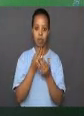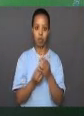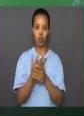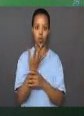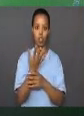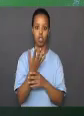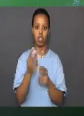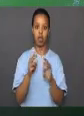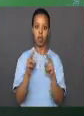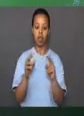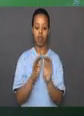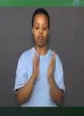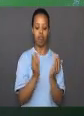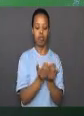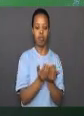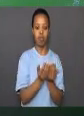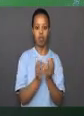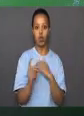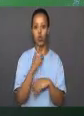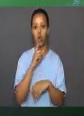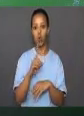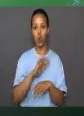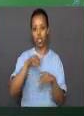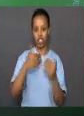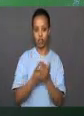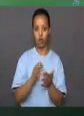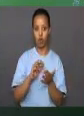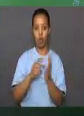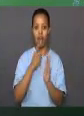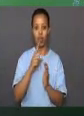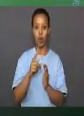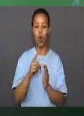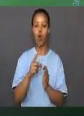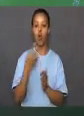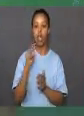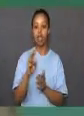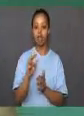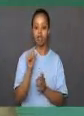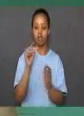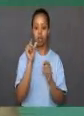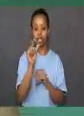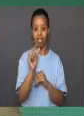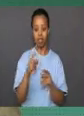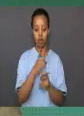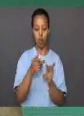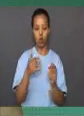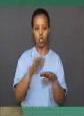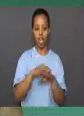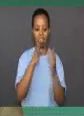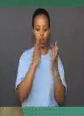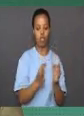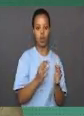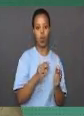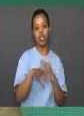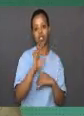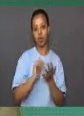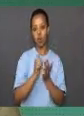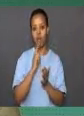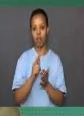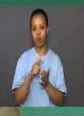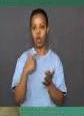are clustered together only in certain places. If more members